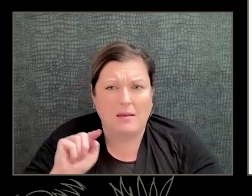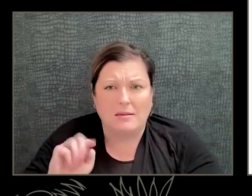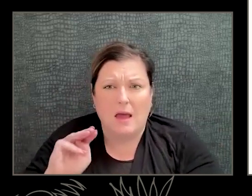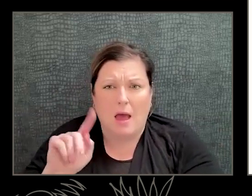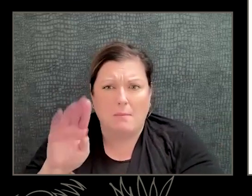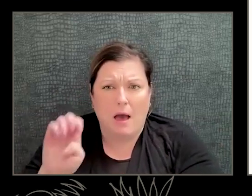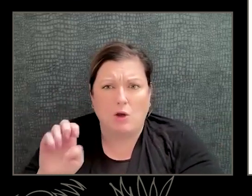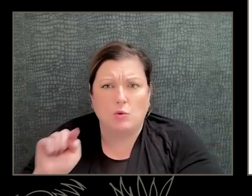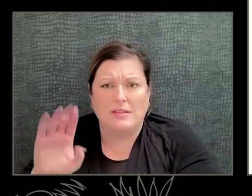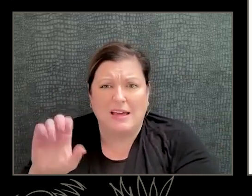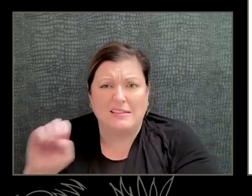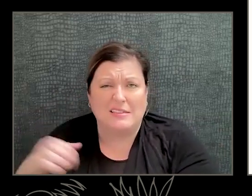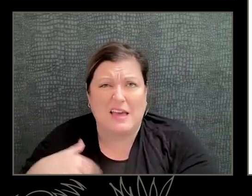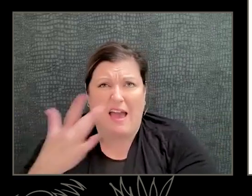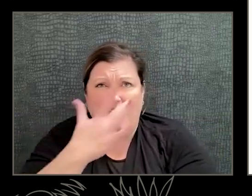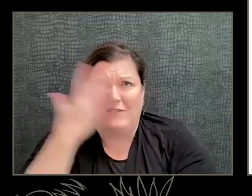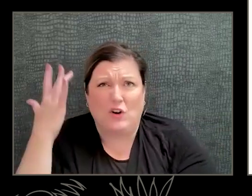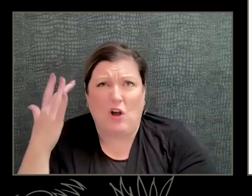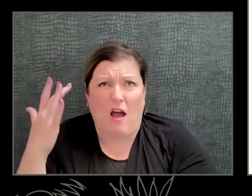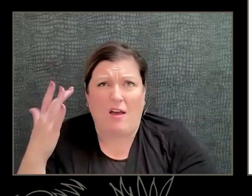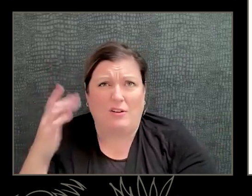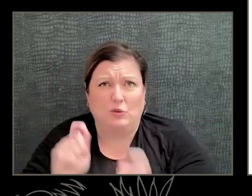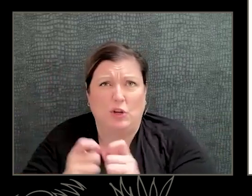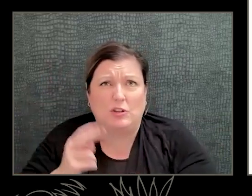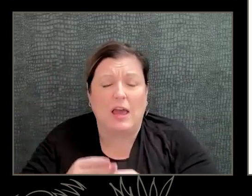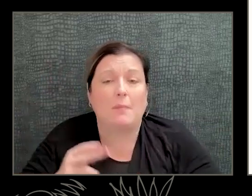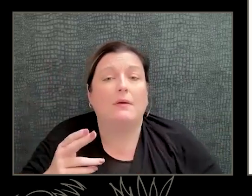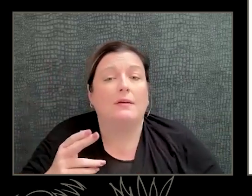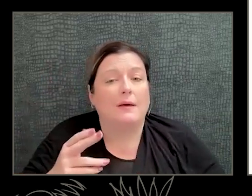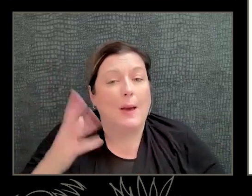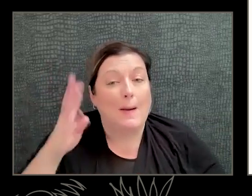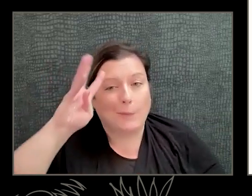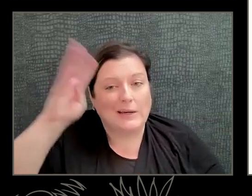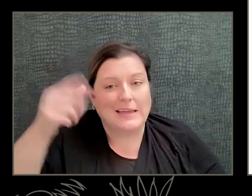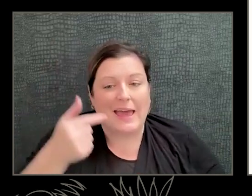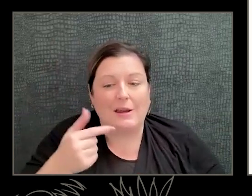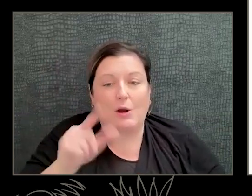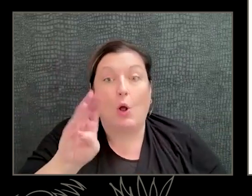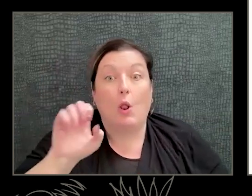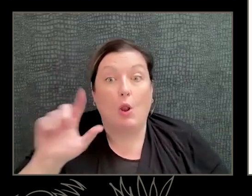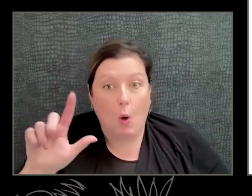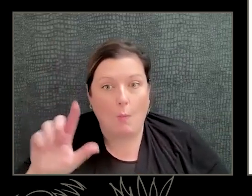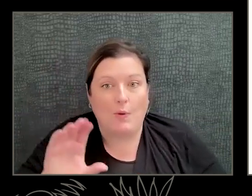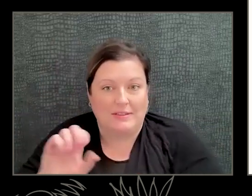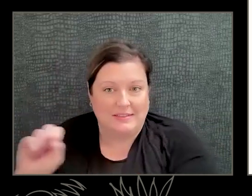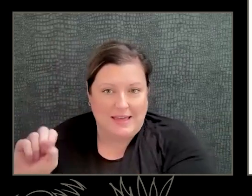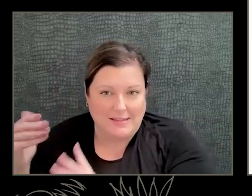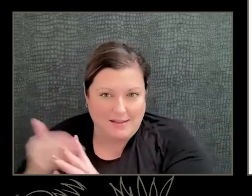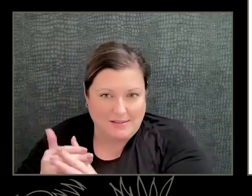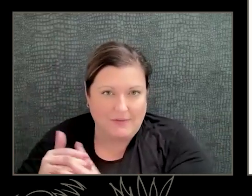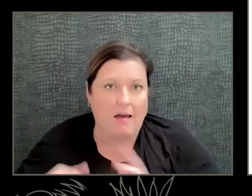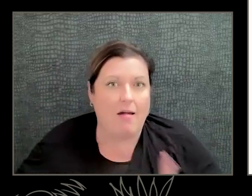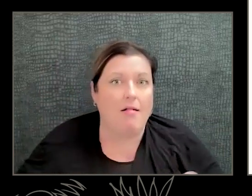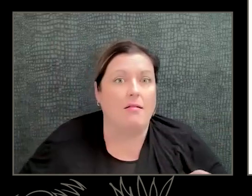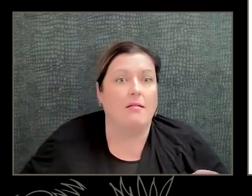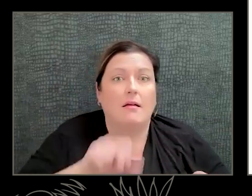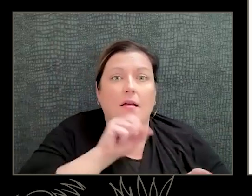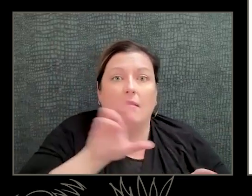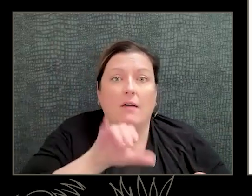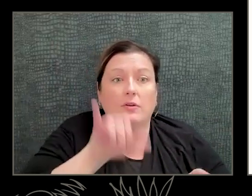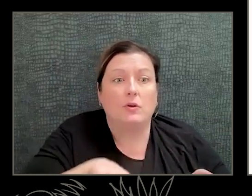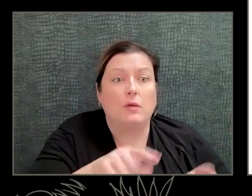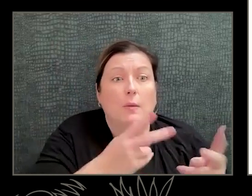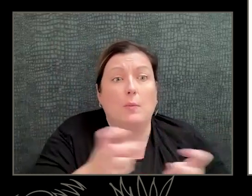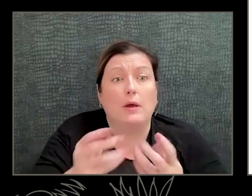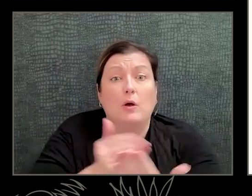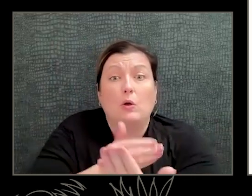change the name. Just pretend that's a global CSS file. And you're going to do that there. I love this because it brings Tailwind closer to the